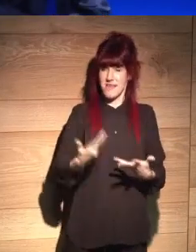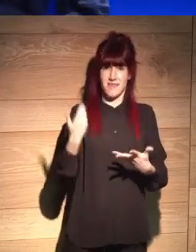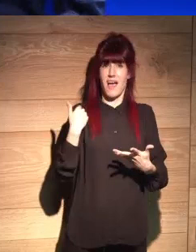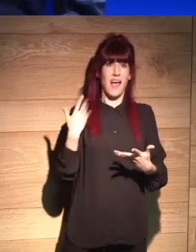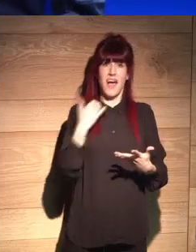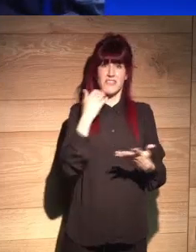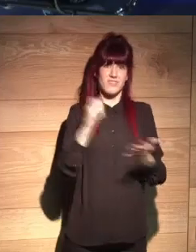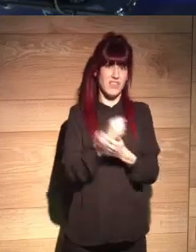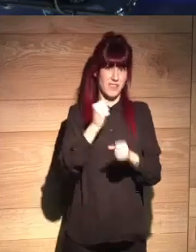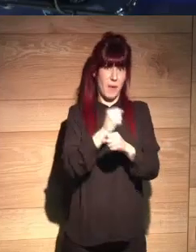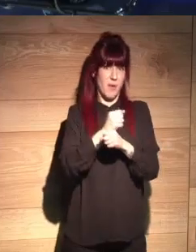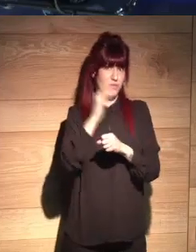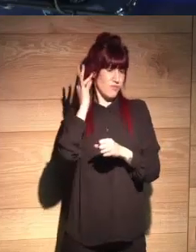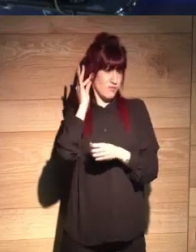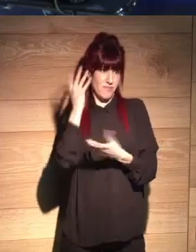of my